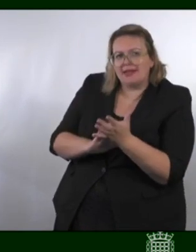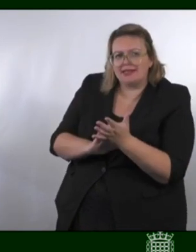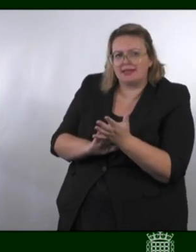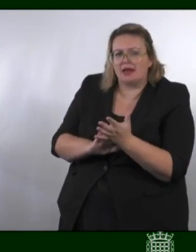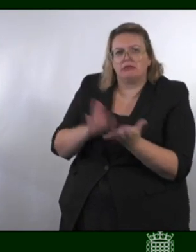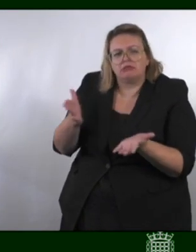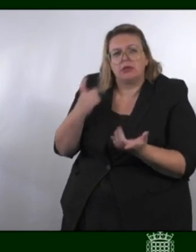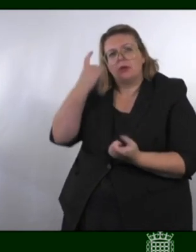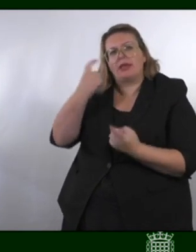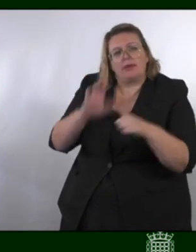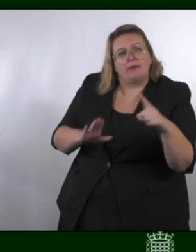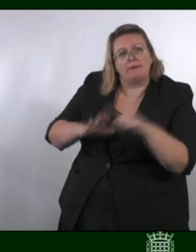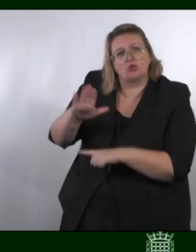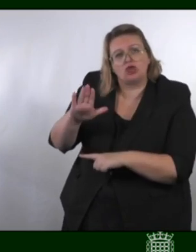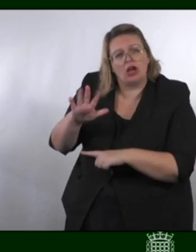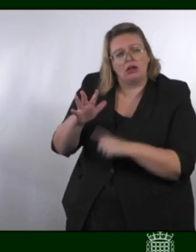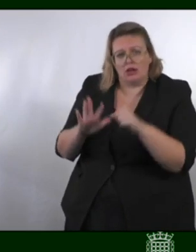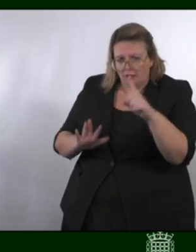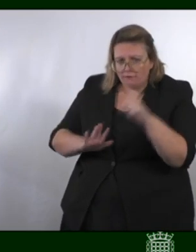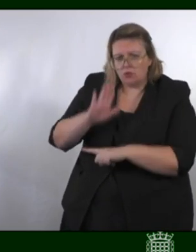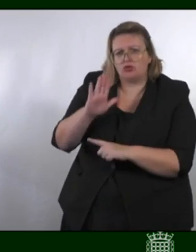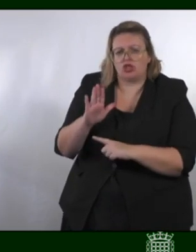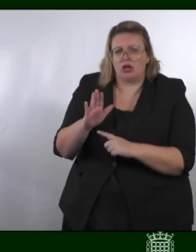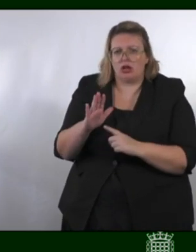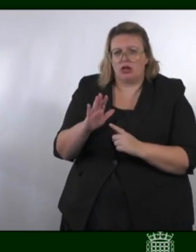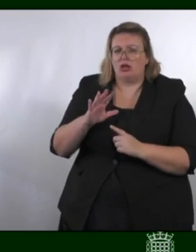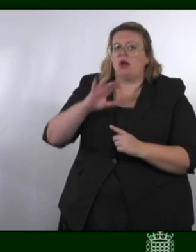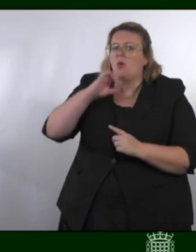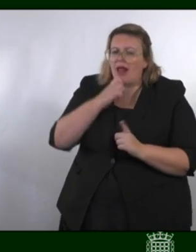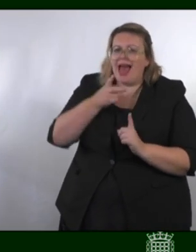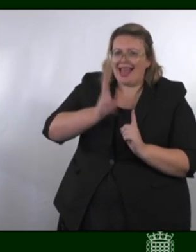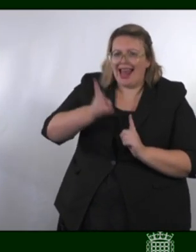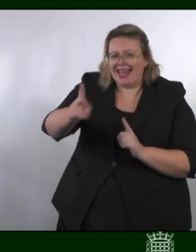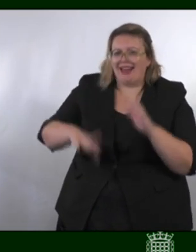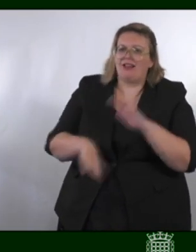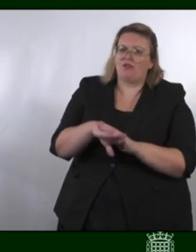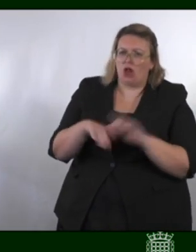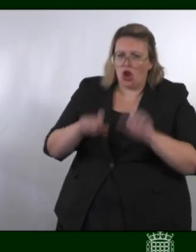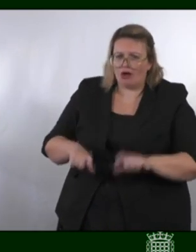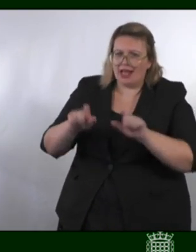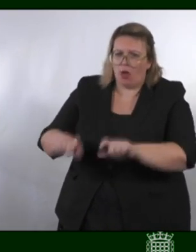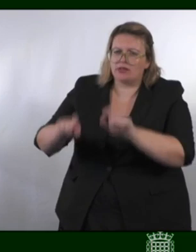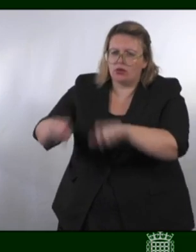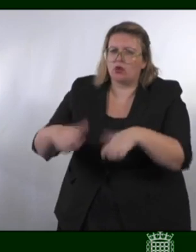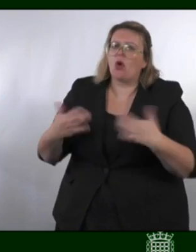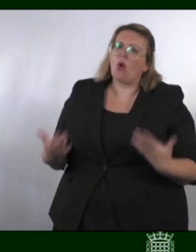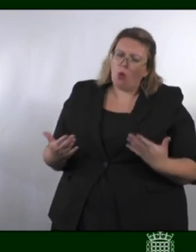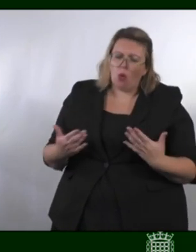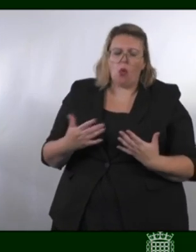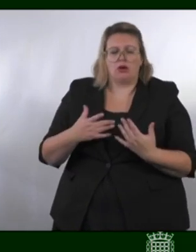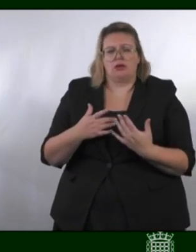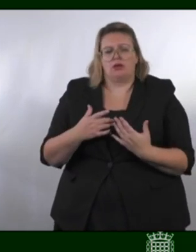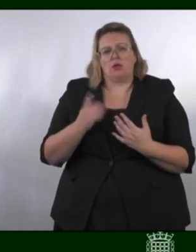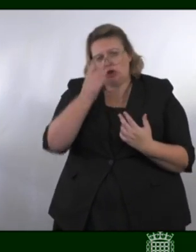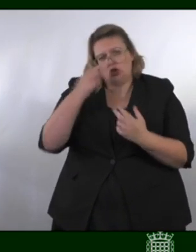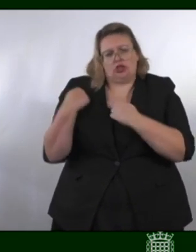future of this is a series of rolling national lockdowns, or can businesses and residents hope that they will be given more trust to look after their own health and